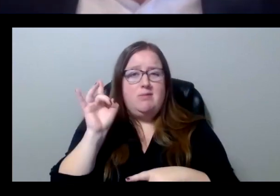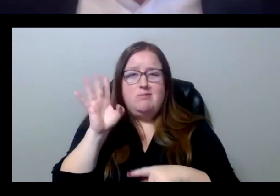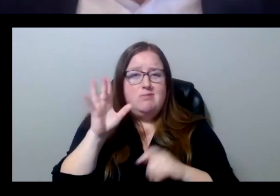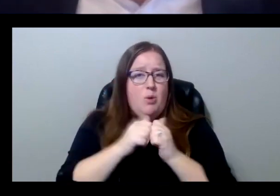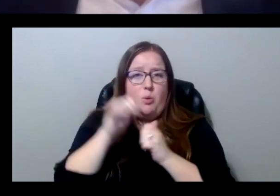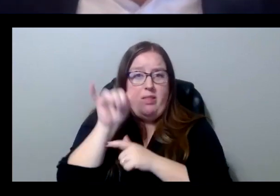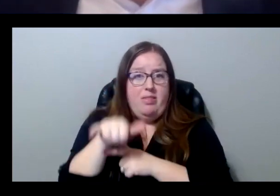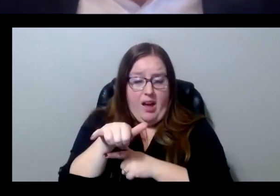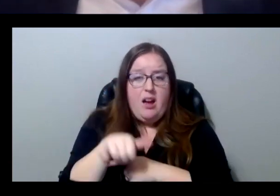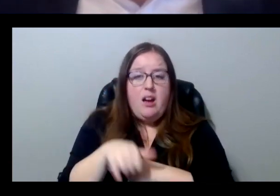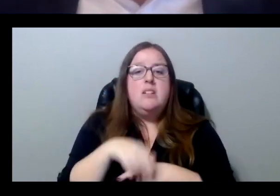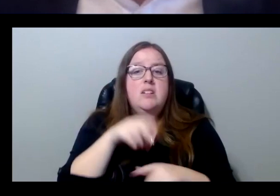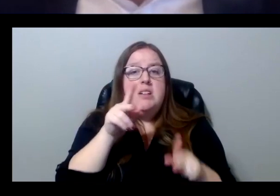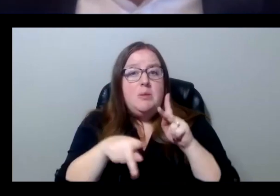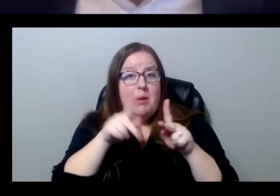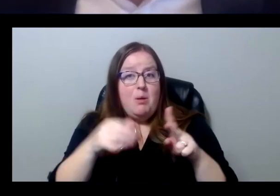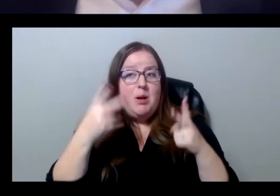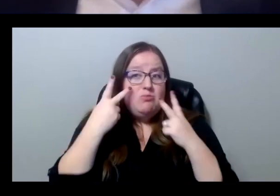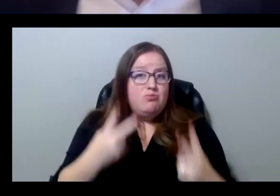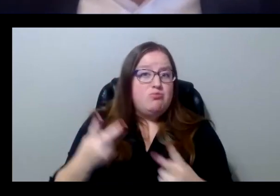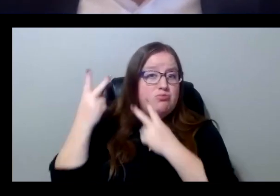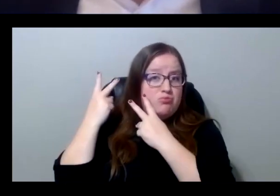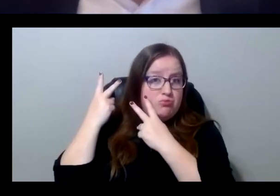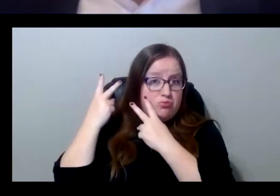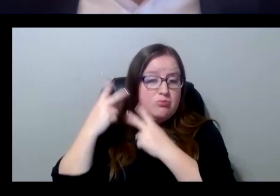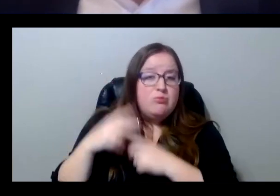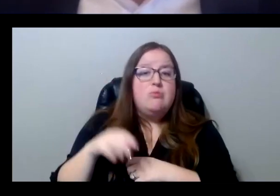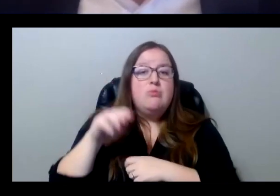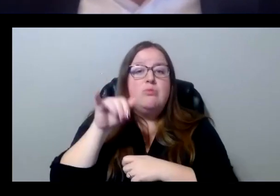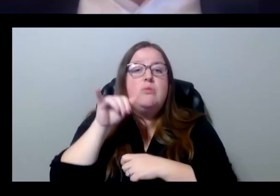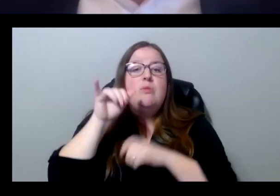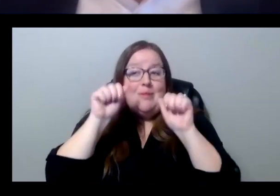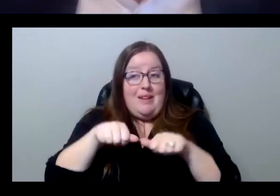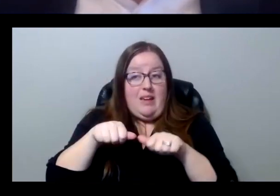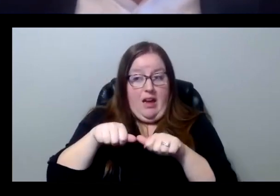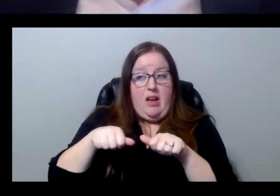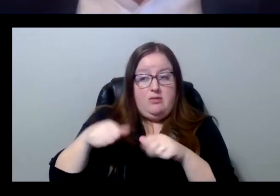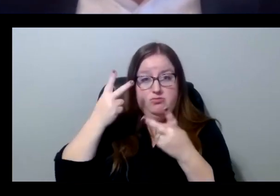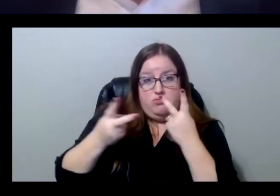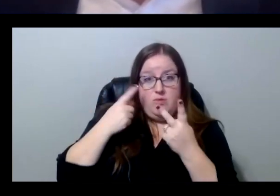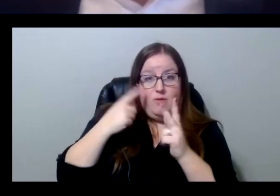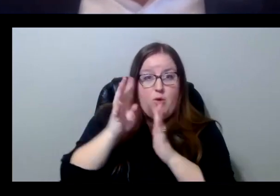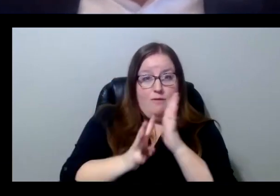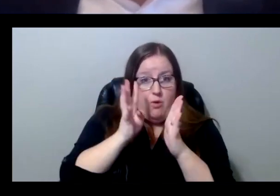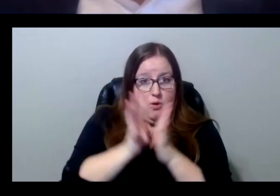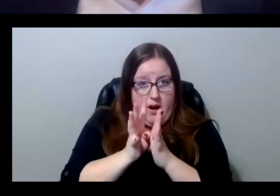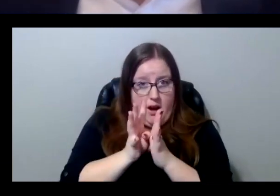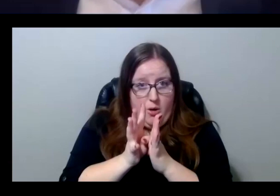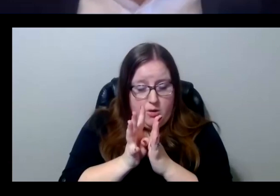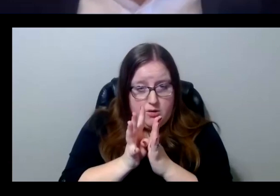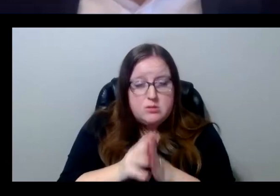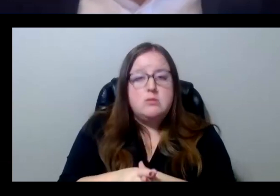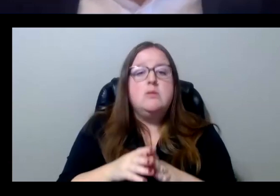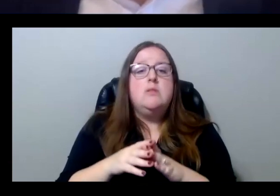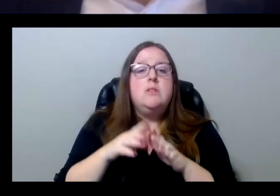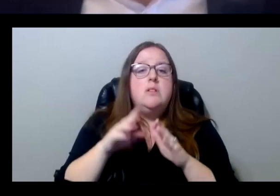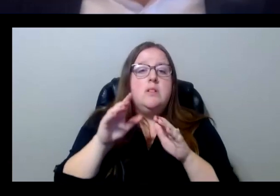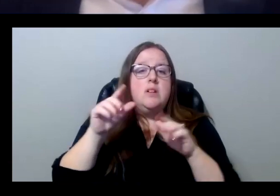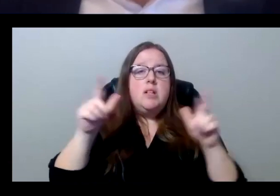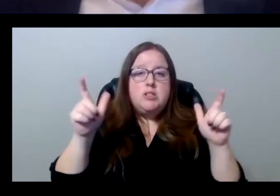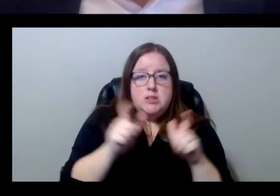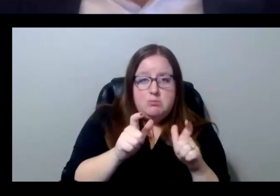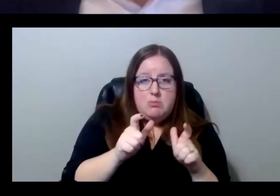Milovic. And the intent was there to eliminate Bosniaks in particular, but